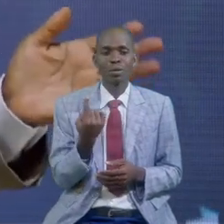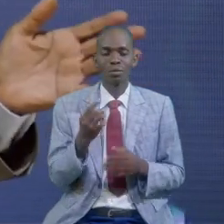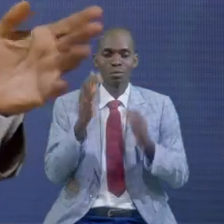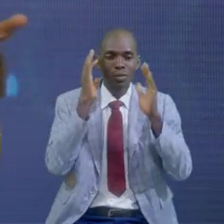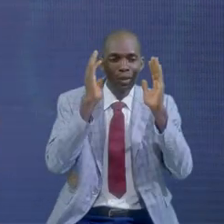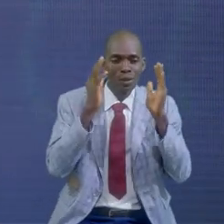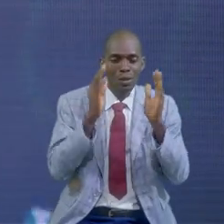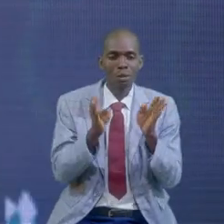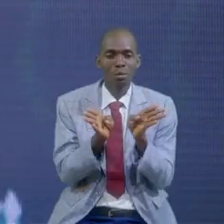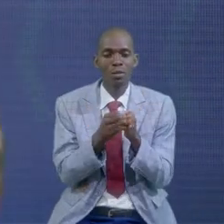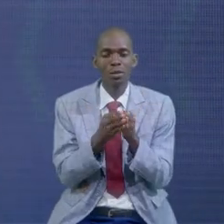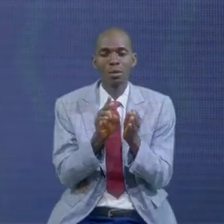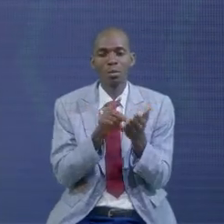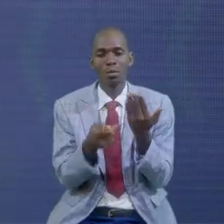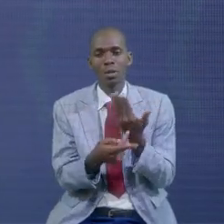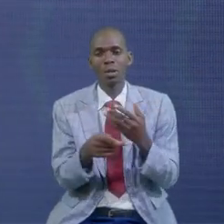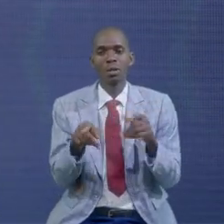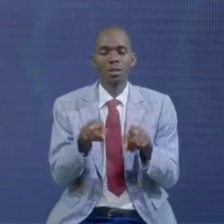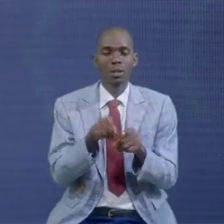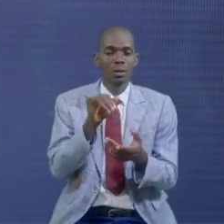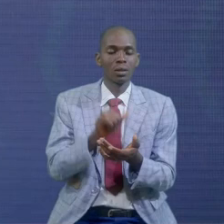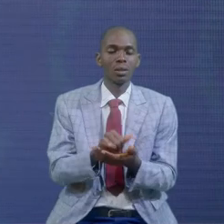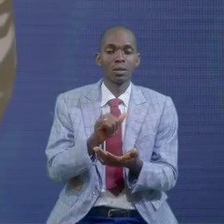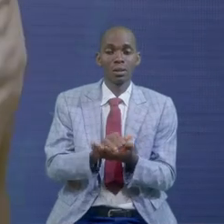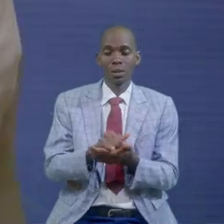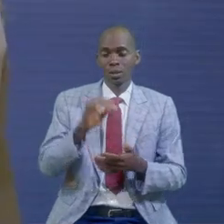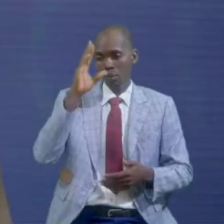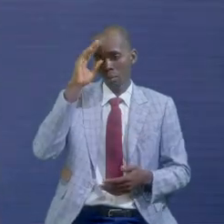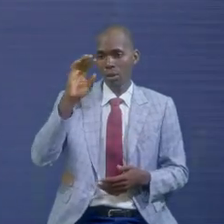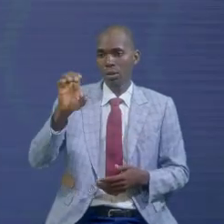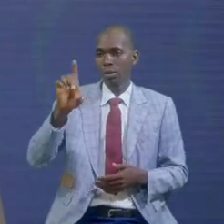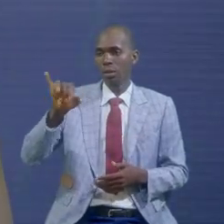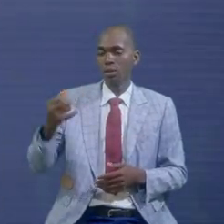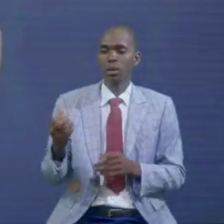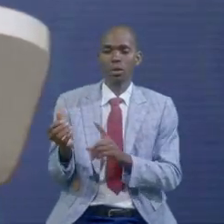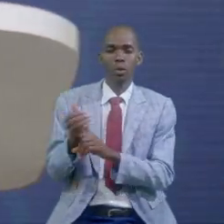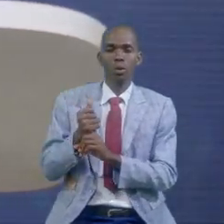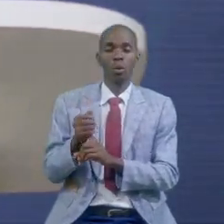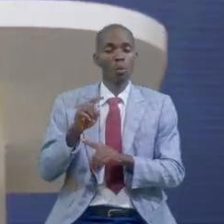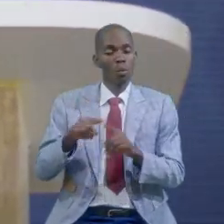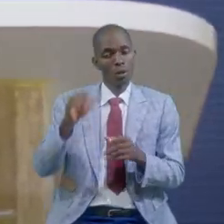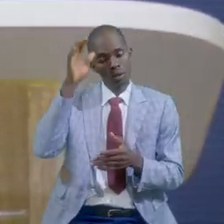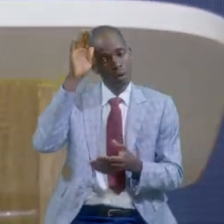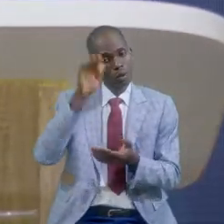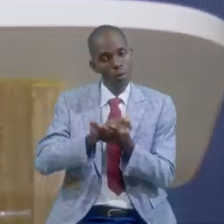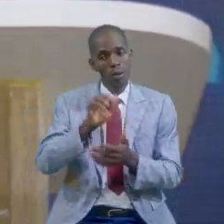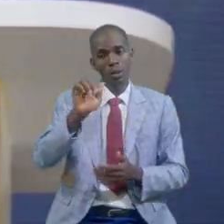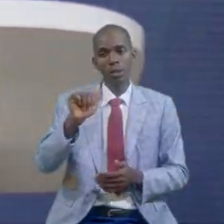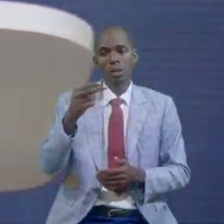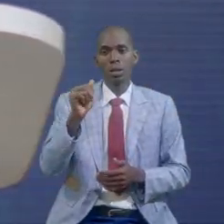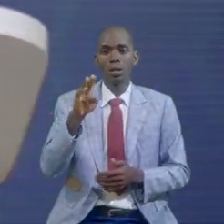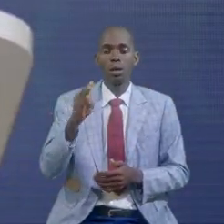like that that Elijah conducted. But Ahab was there. And when Ahab got